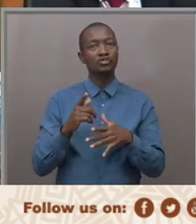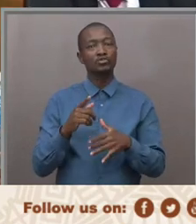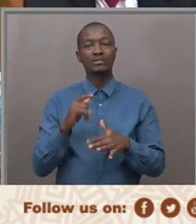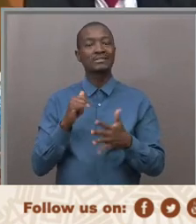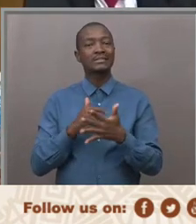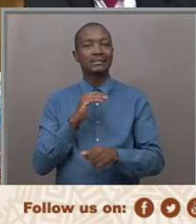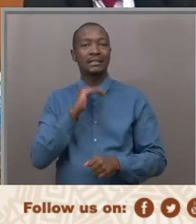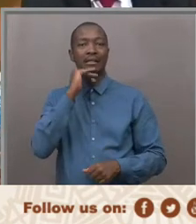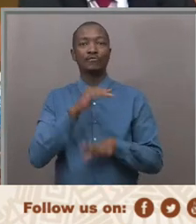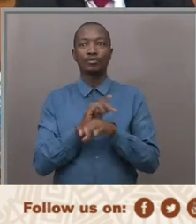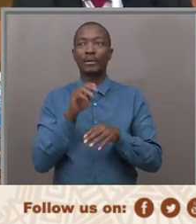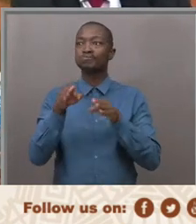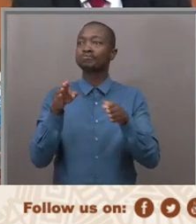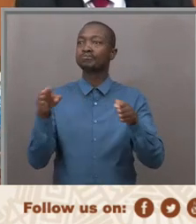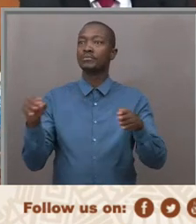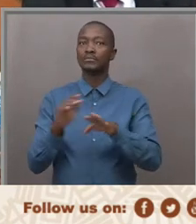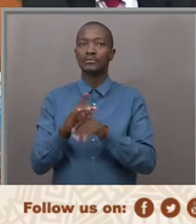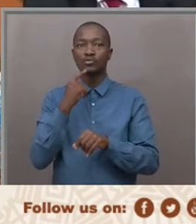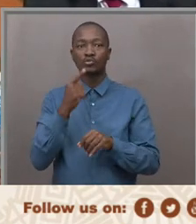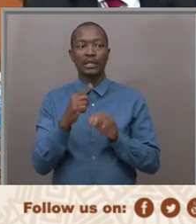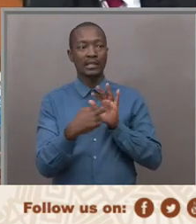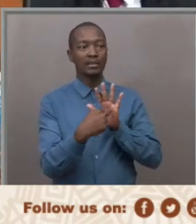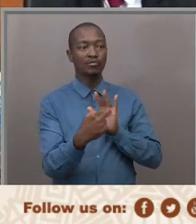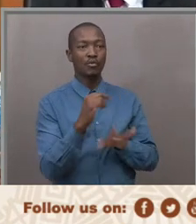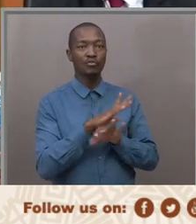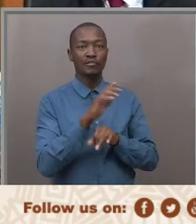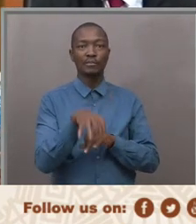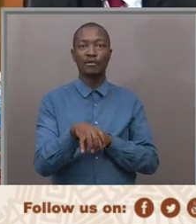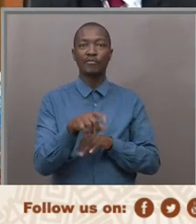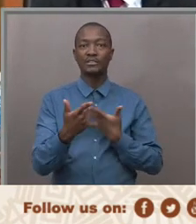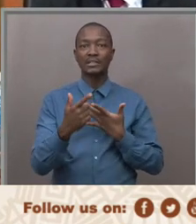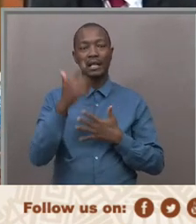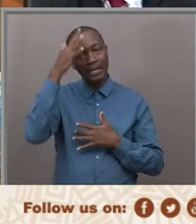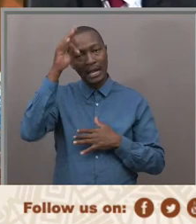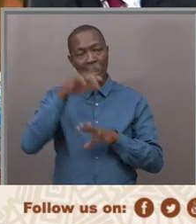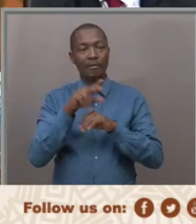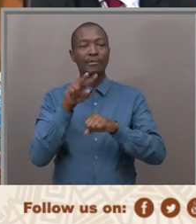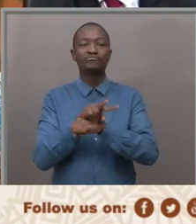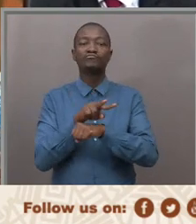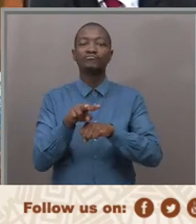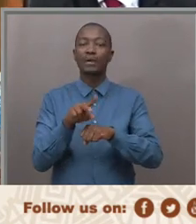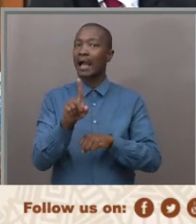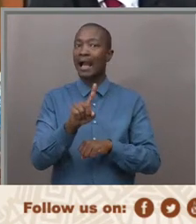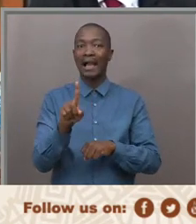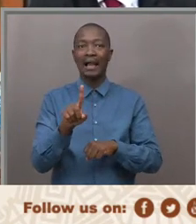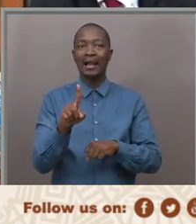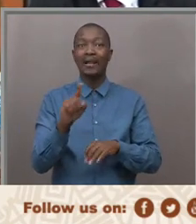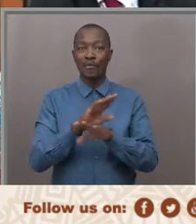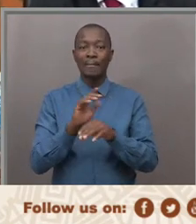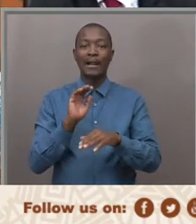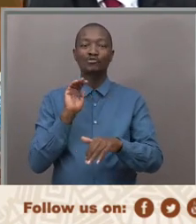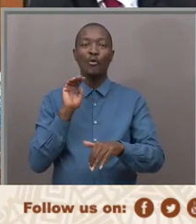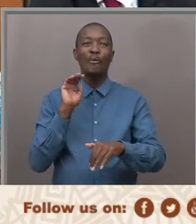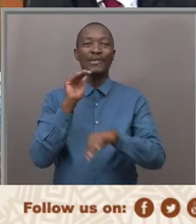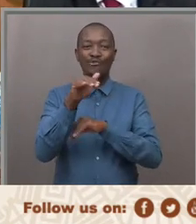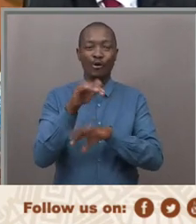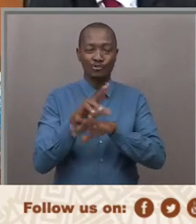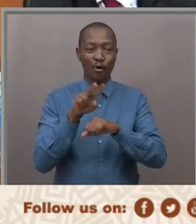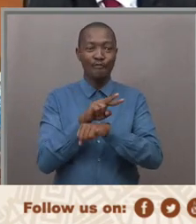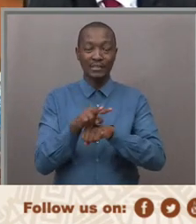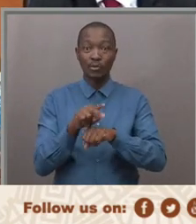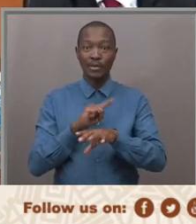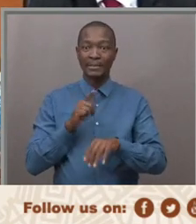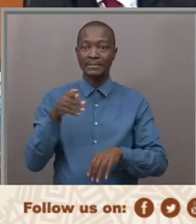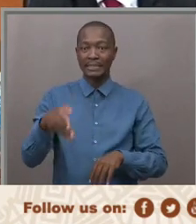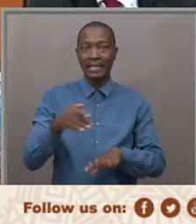It's not enough to say the role of the provincial government is oversight. We have to go beyond oversight. We must be there. We must